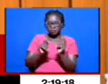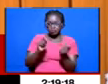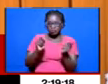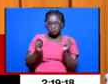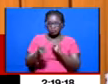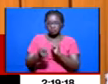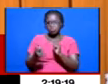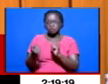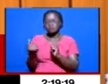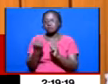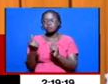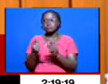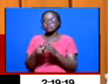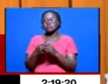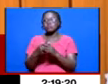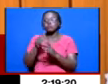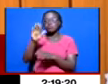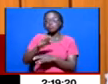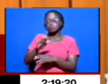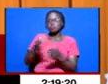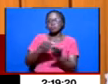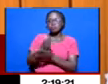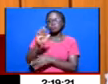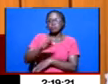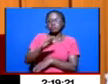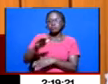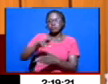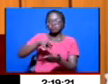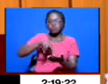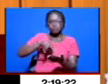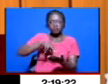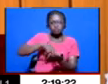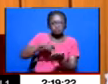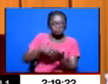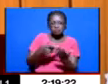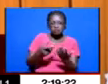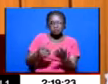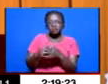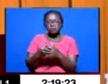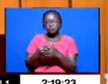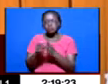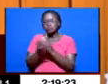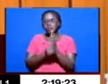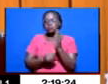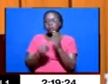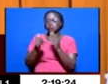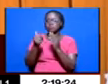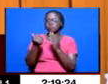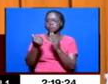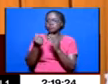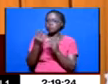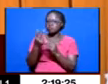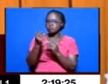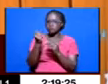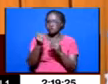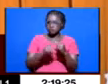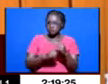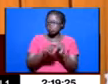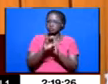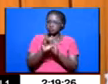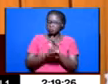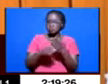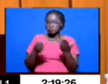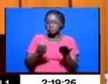by Parliament through a parliamentary initiative under the Article 256 of the Constitution, or through a popular